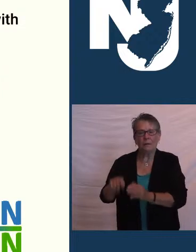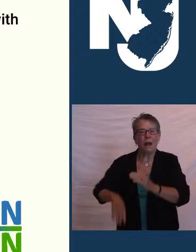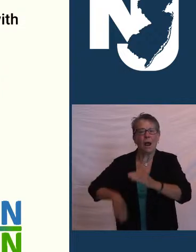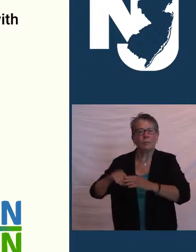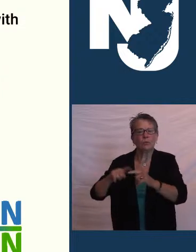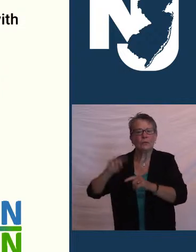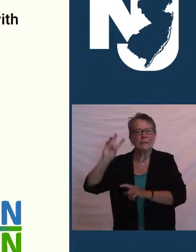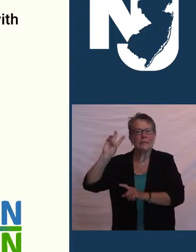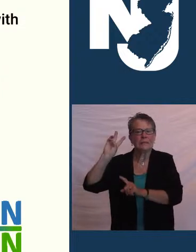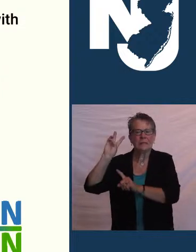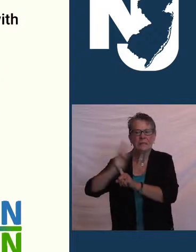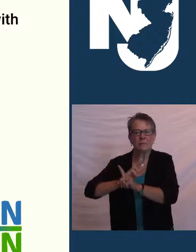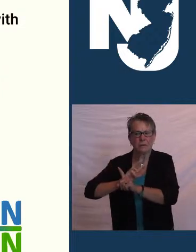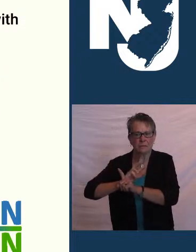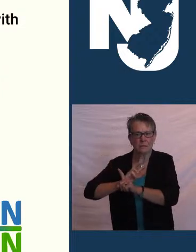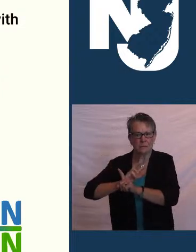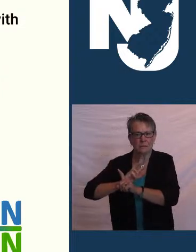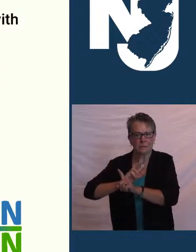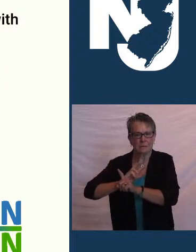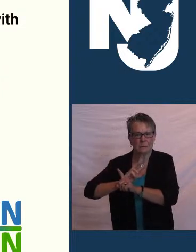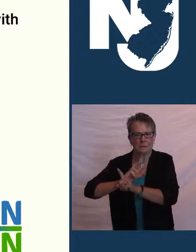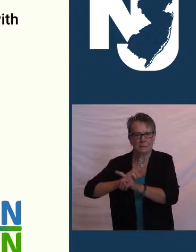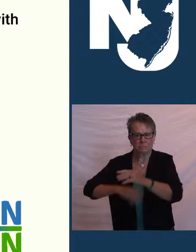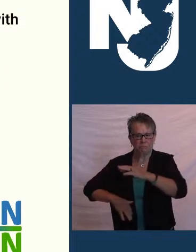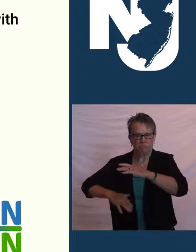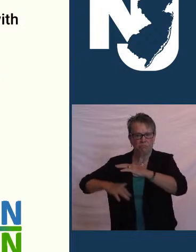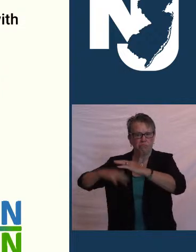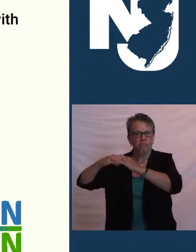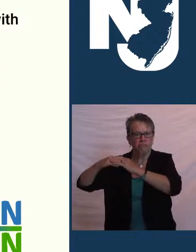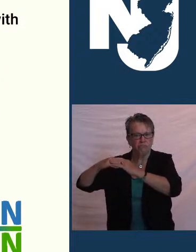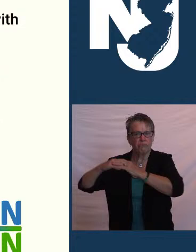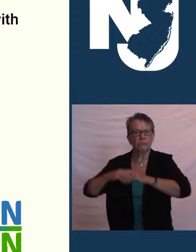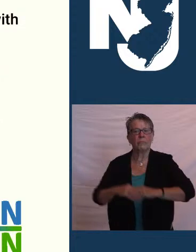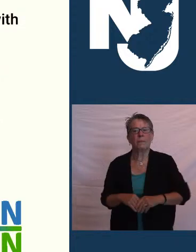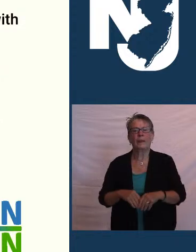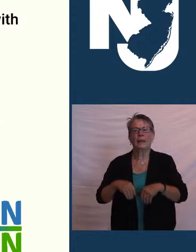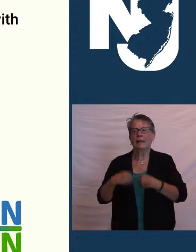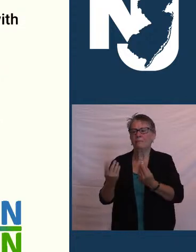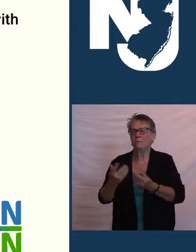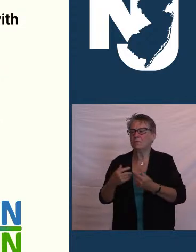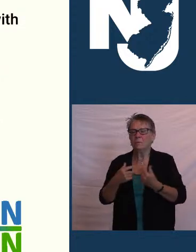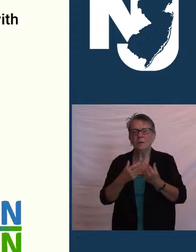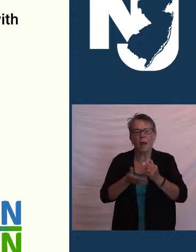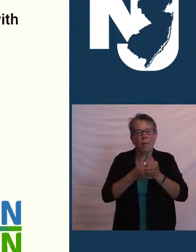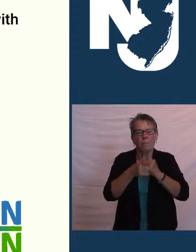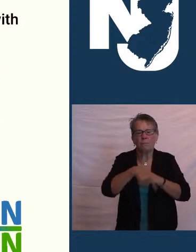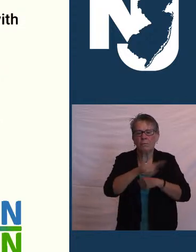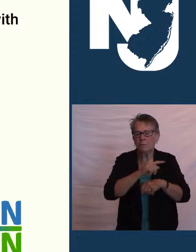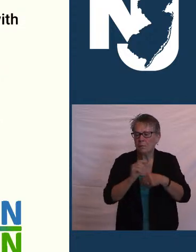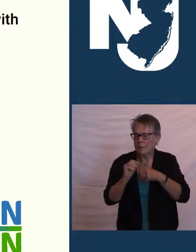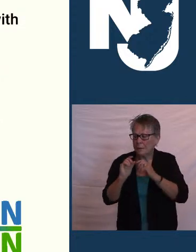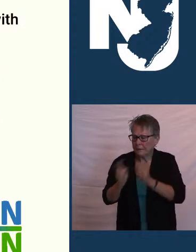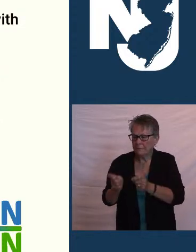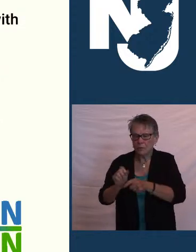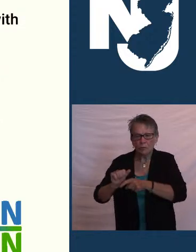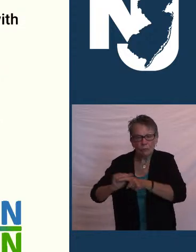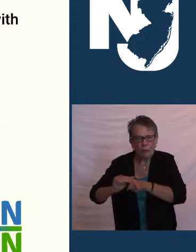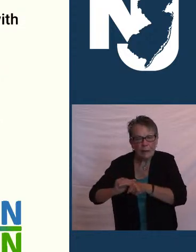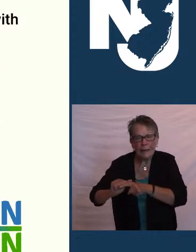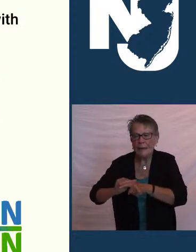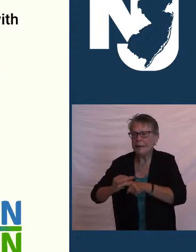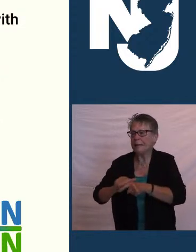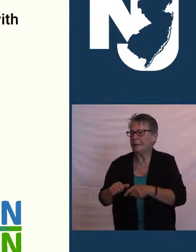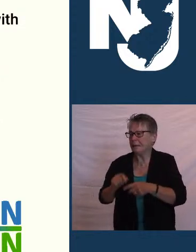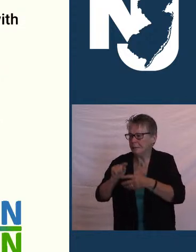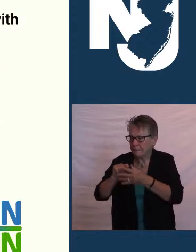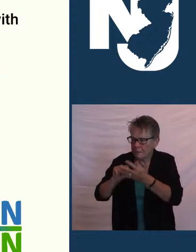workers. Eligible businesses are those with 100 or fewer current employees, and the positions